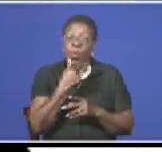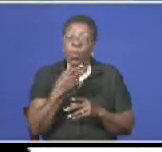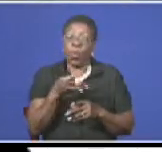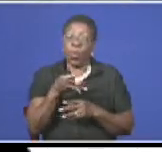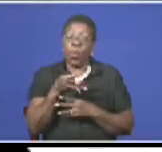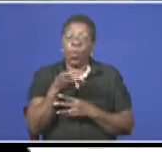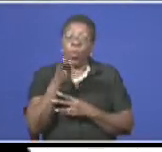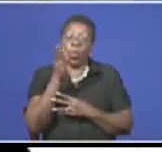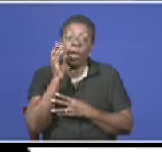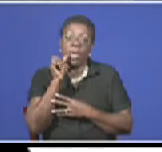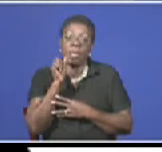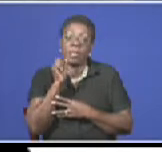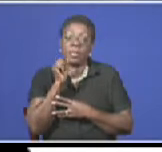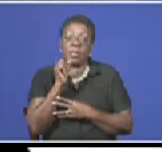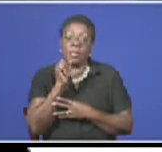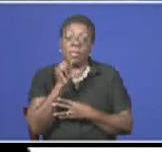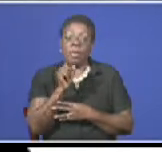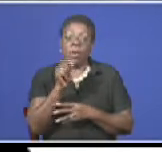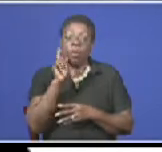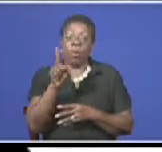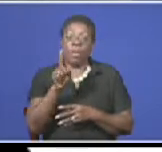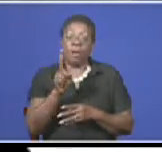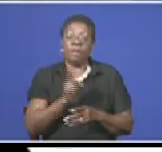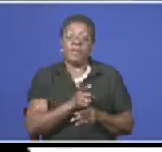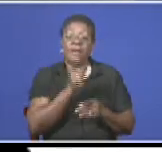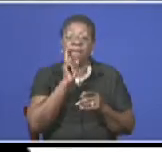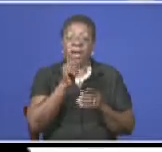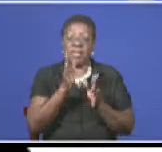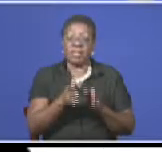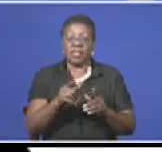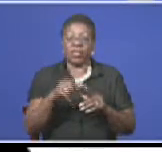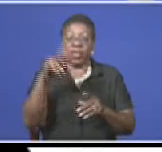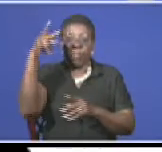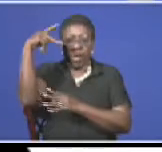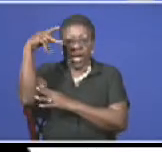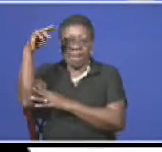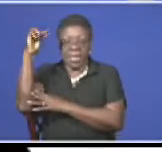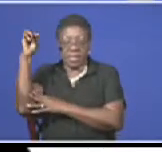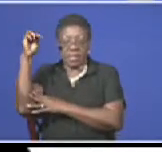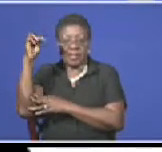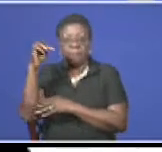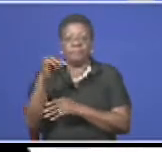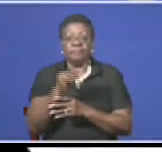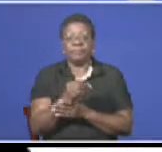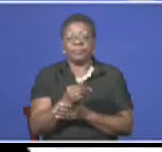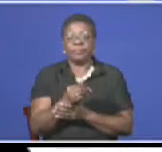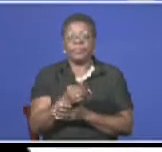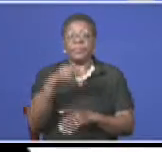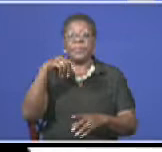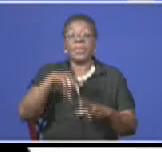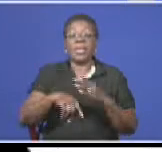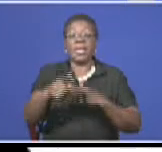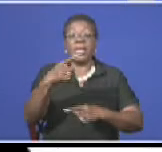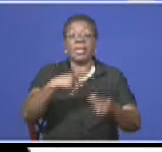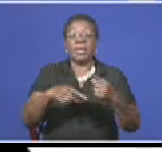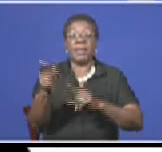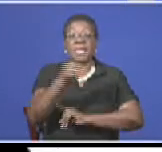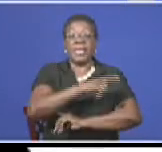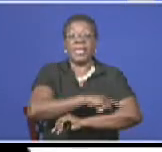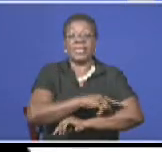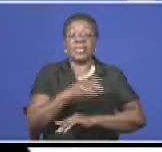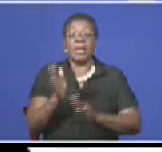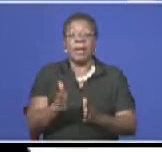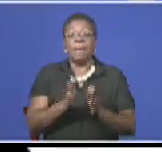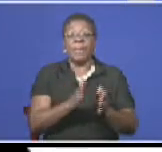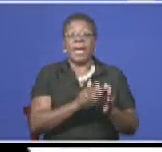and still was at his death, one of the advisors to the P.M. Mr. Kummer says in the coming days, plans will be